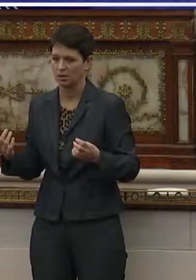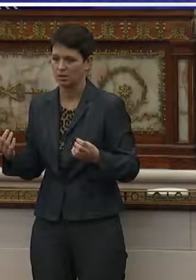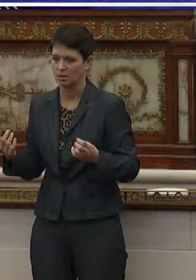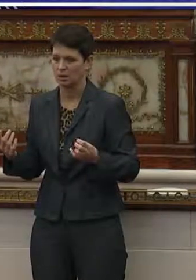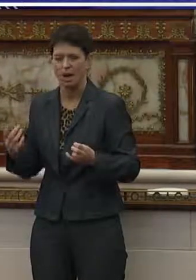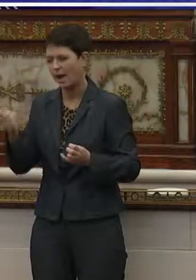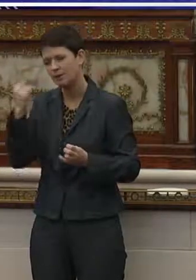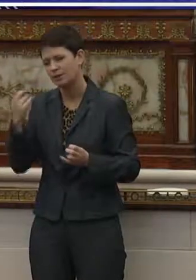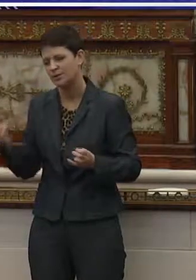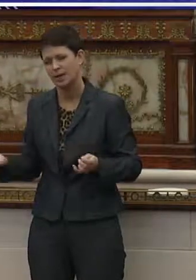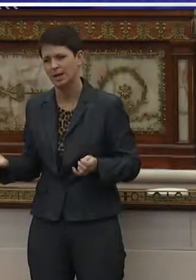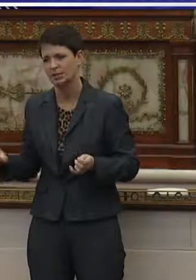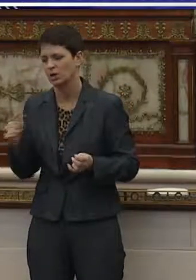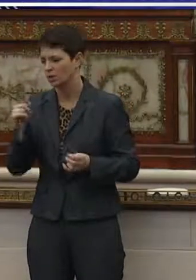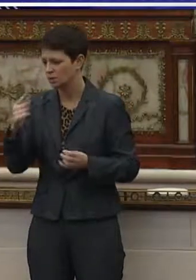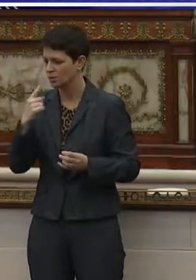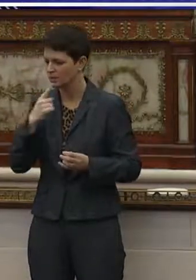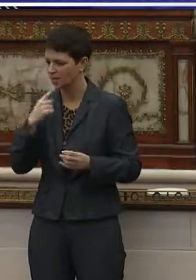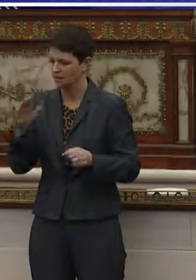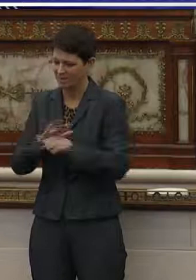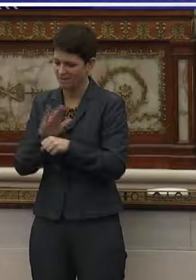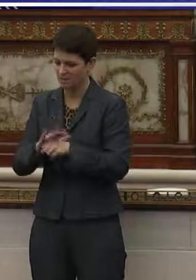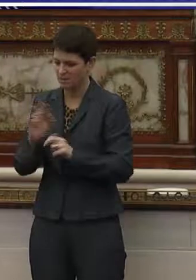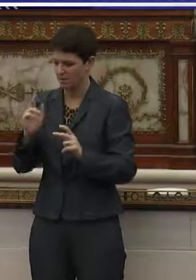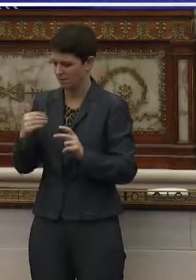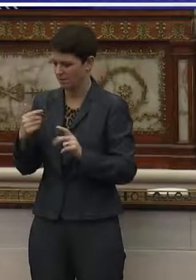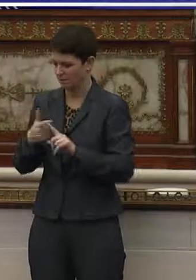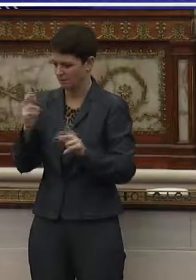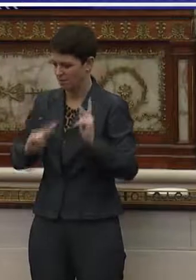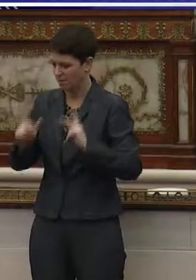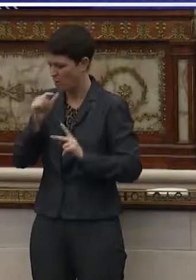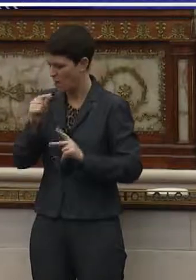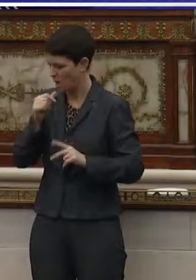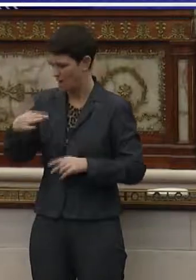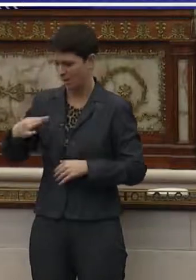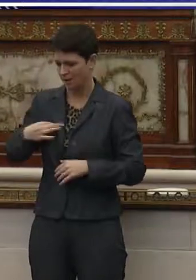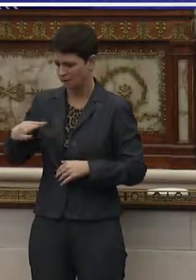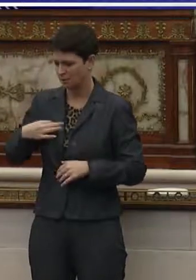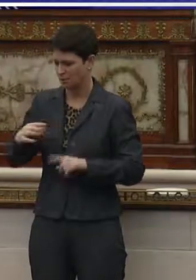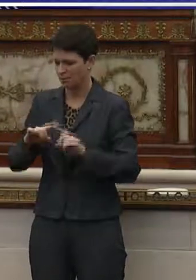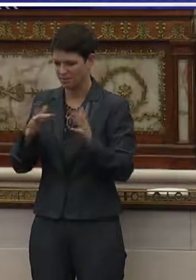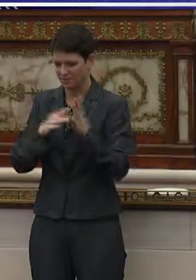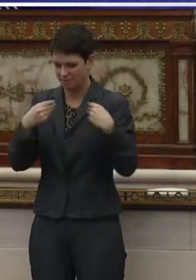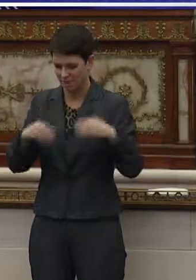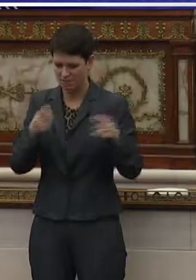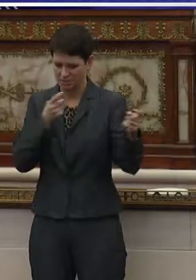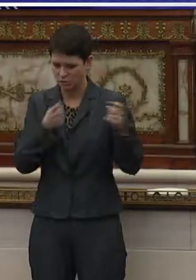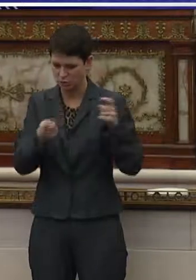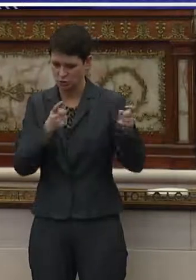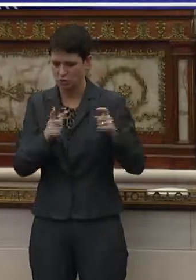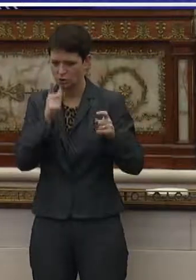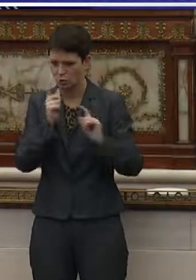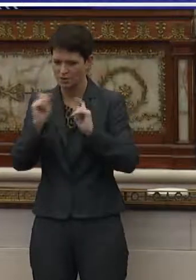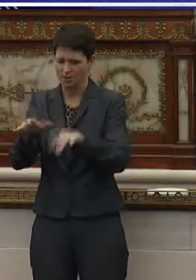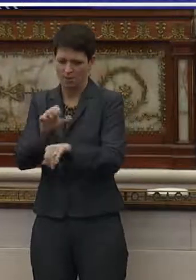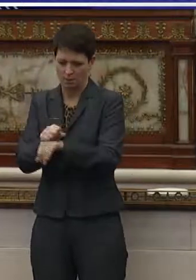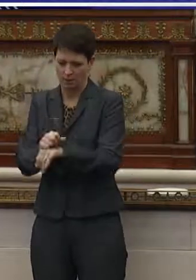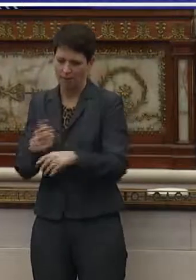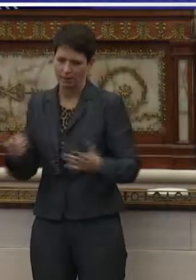So I don't understand. Like you're saying, it's going to get filled up by people who are not eligible, yet the pharmacy controls who gets the